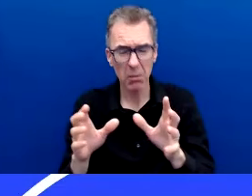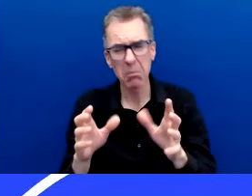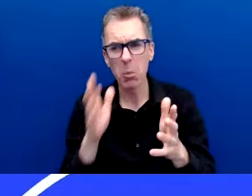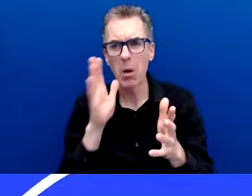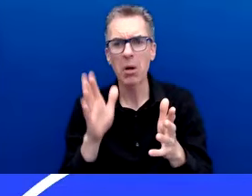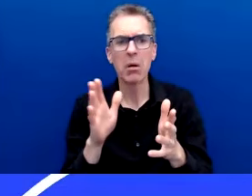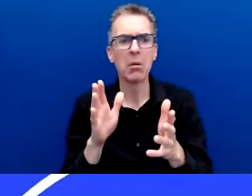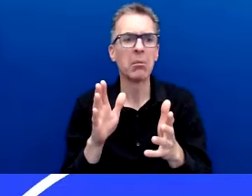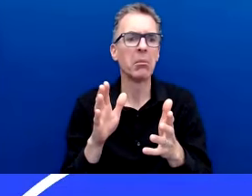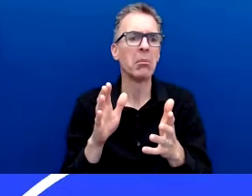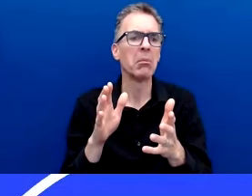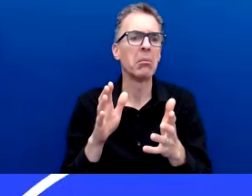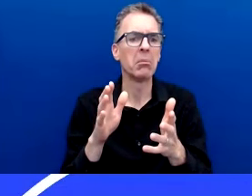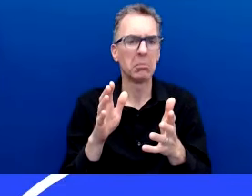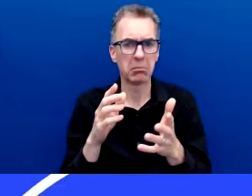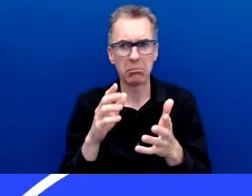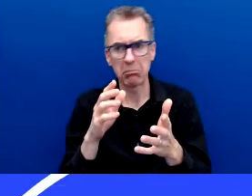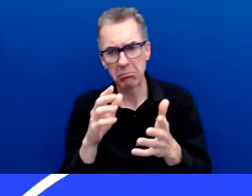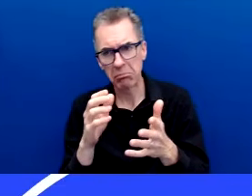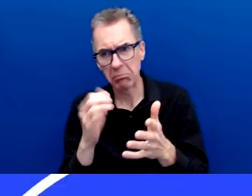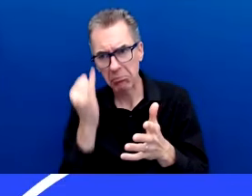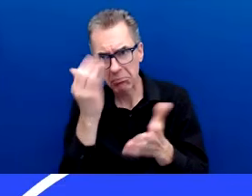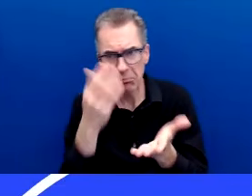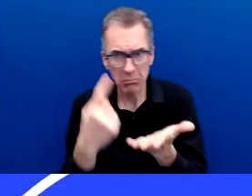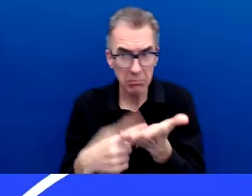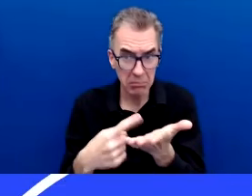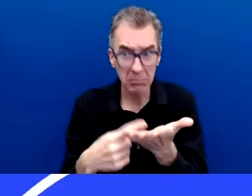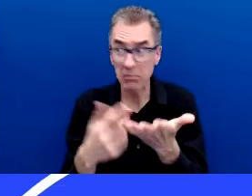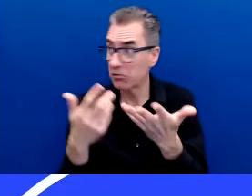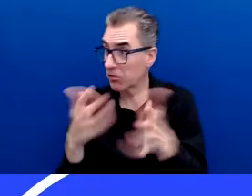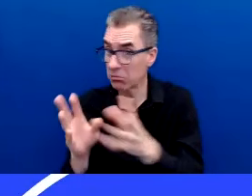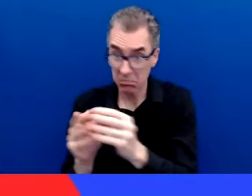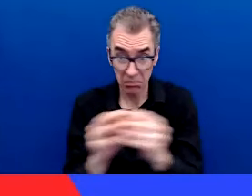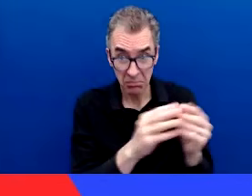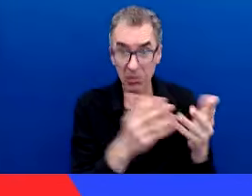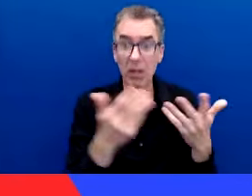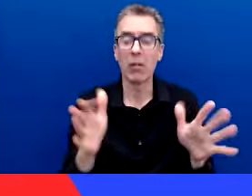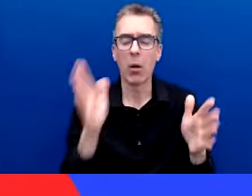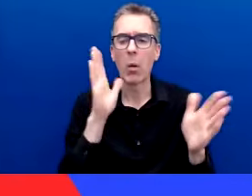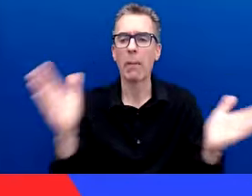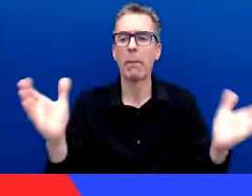And then with whatever time we have left, we will do questions and answers.